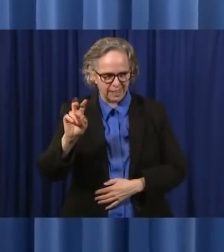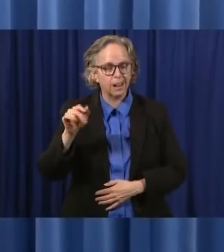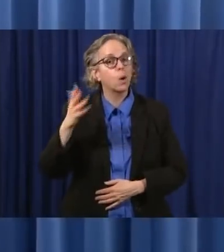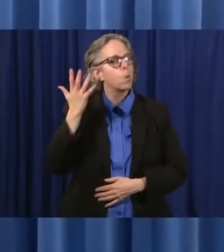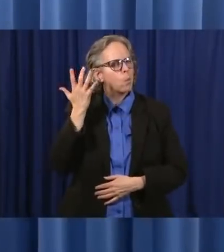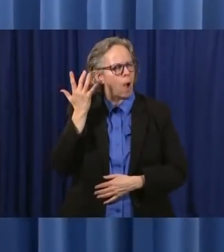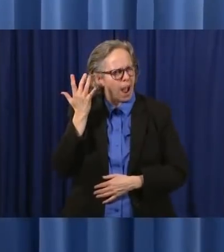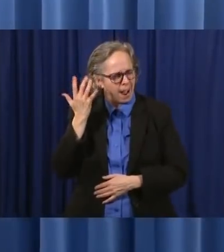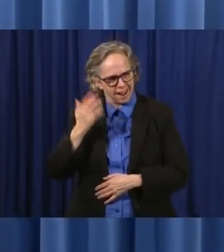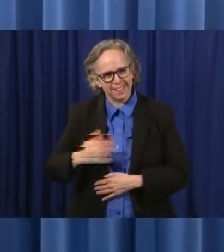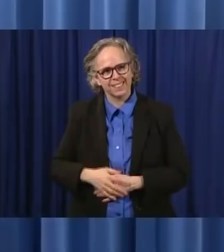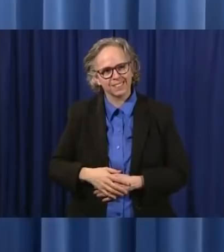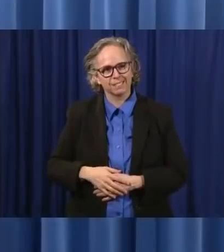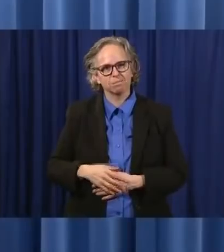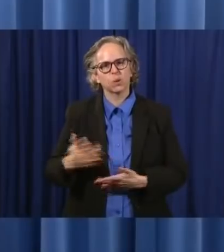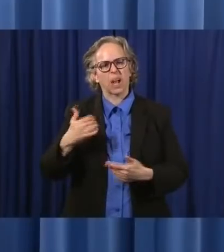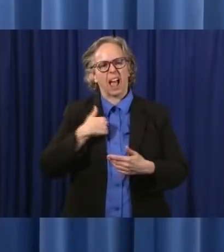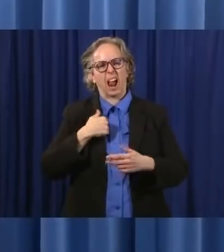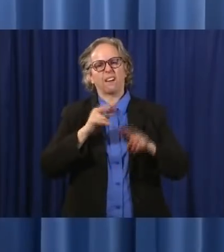Dwight Radcliffe.